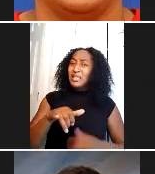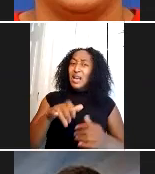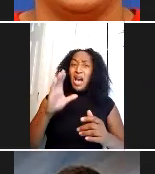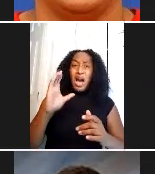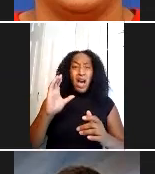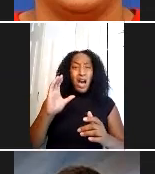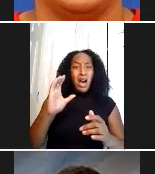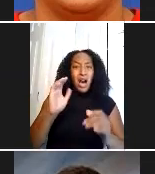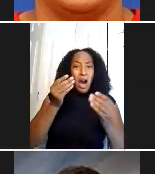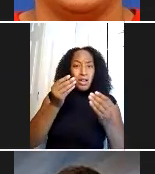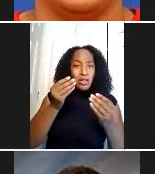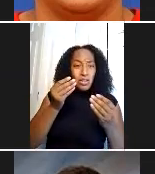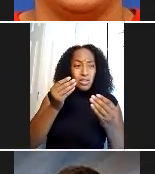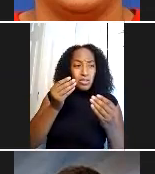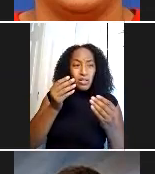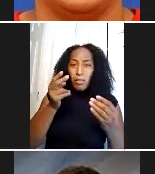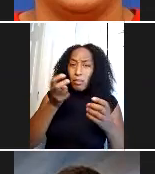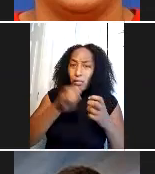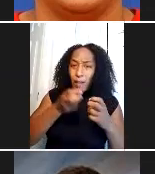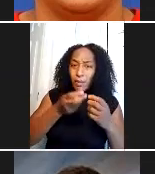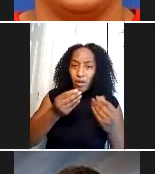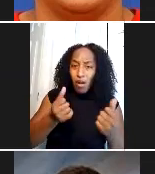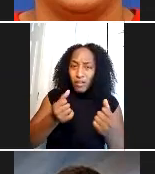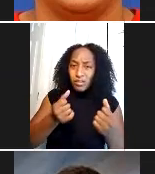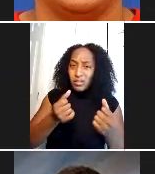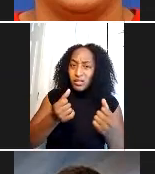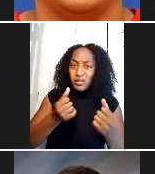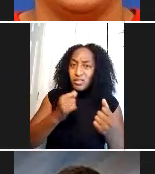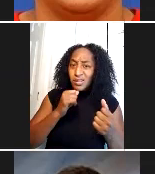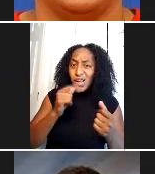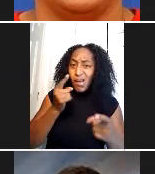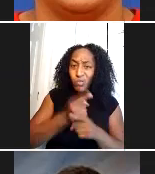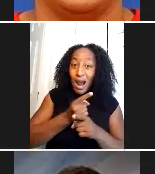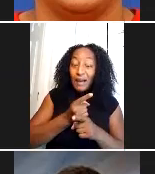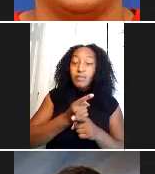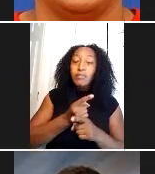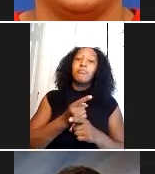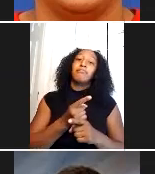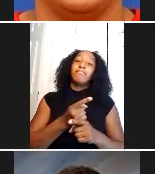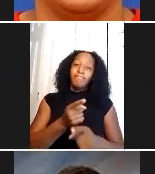In the event that the hypothesis is confirmed, that's not the end.